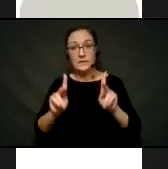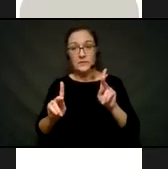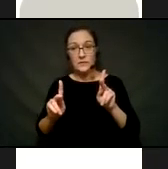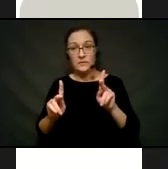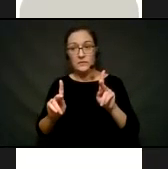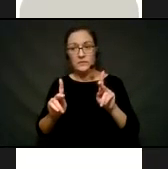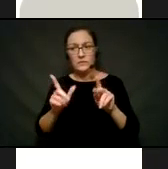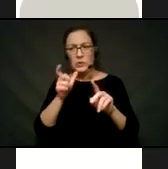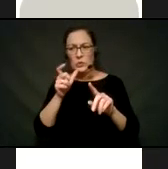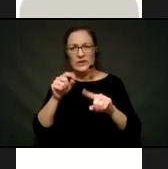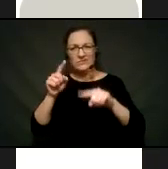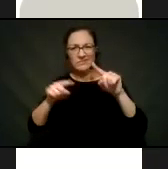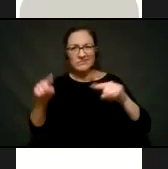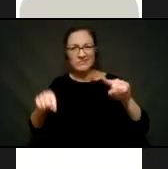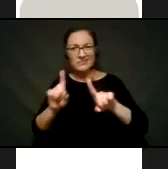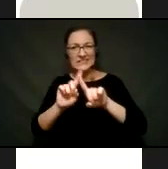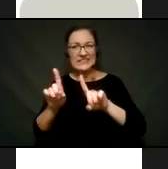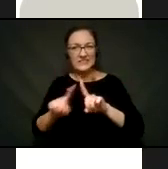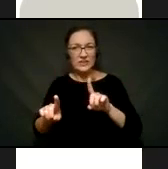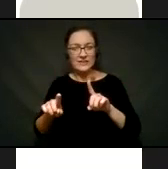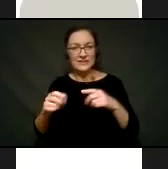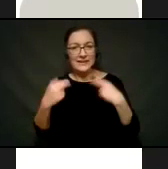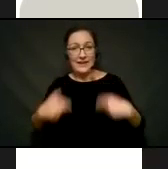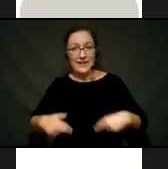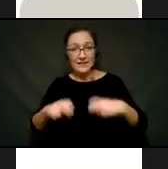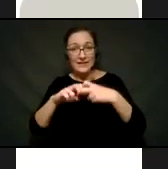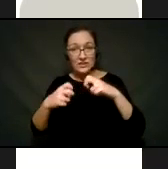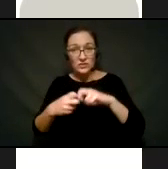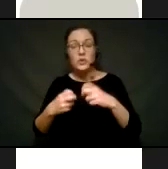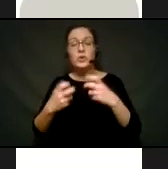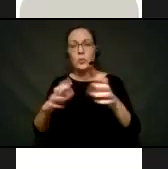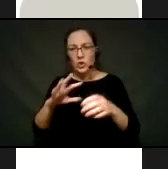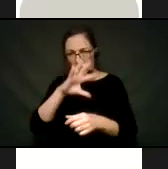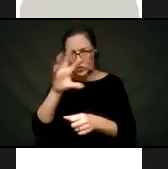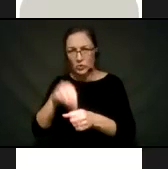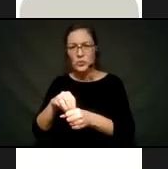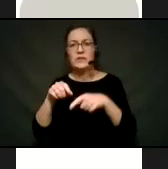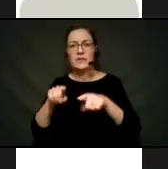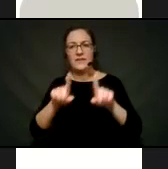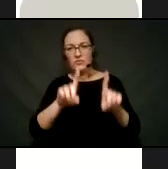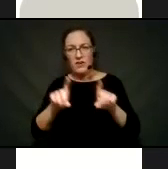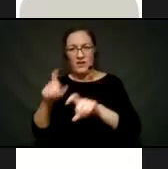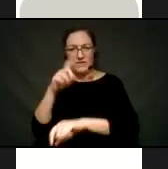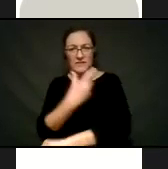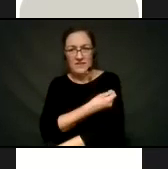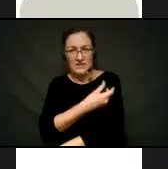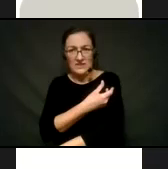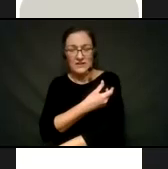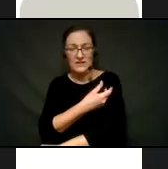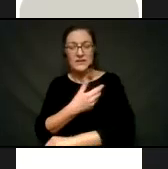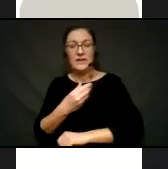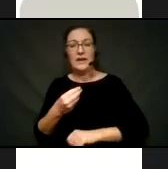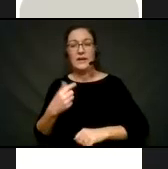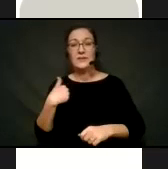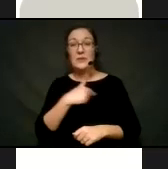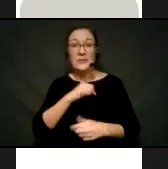certain conditions were included in the vaccine trials, and we are just in a process where we are all